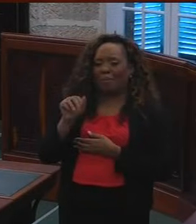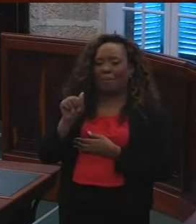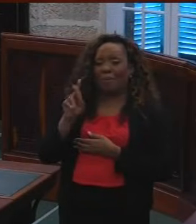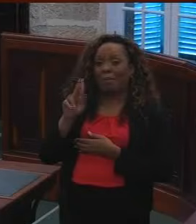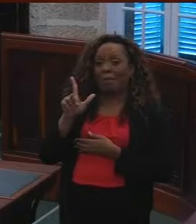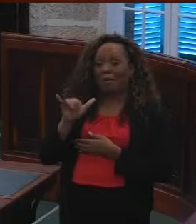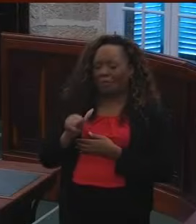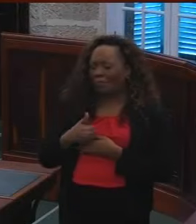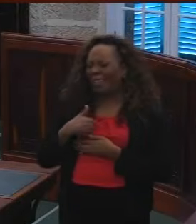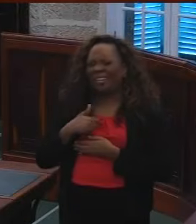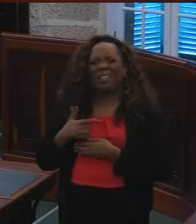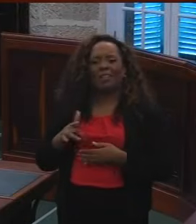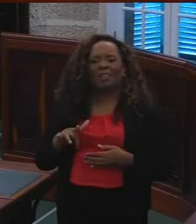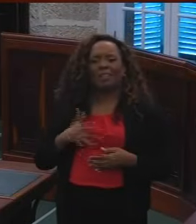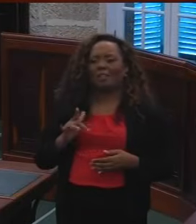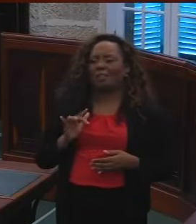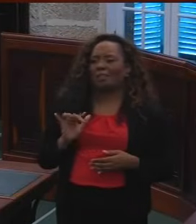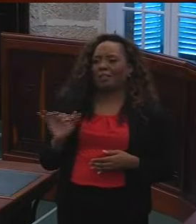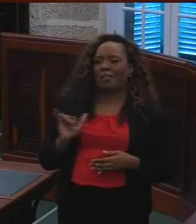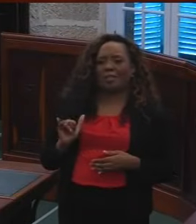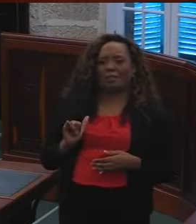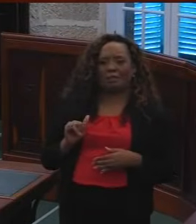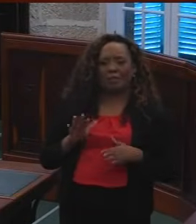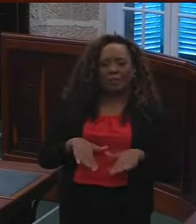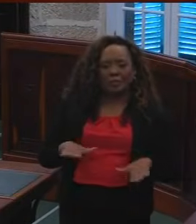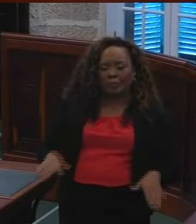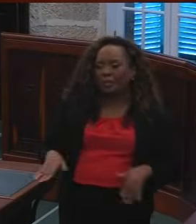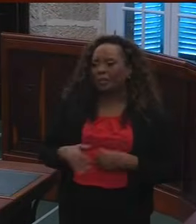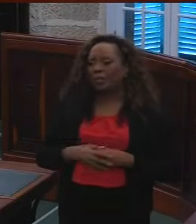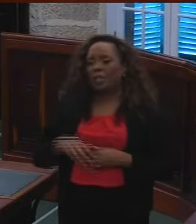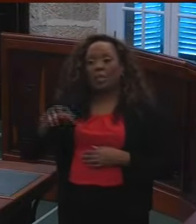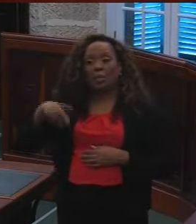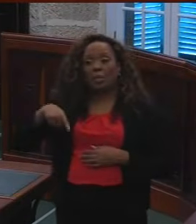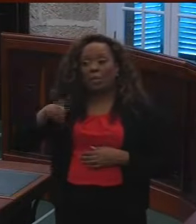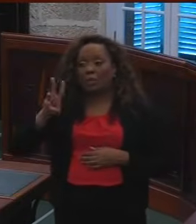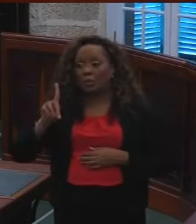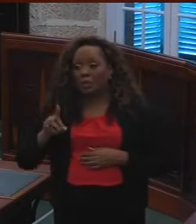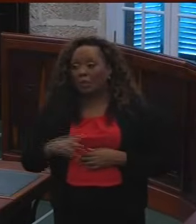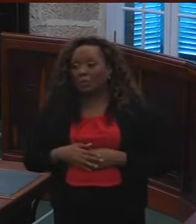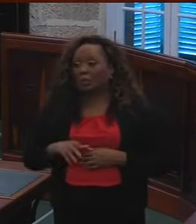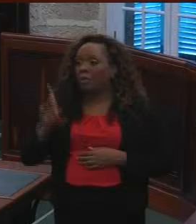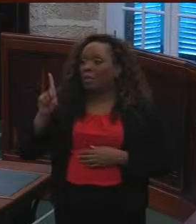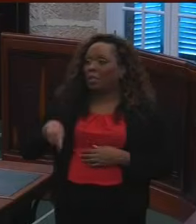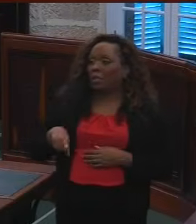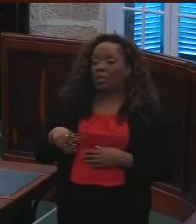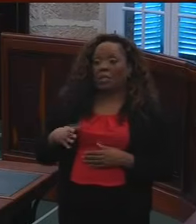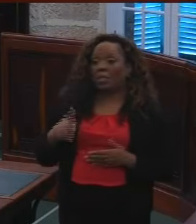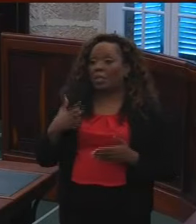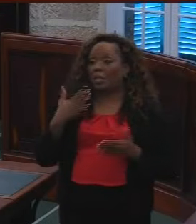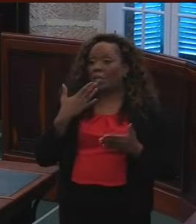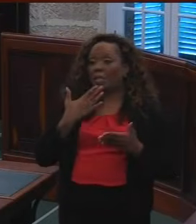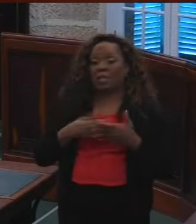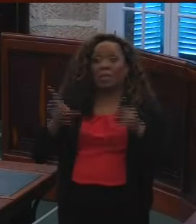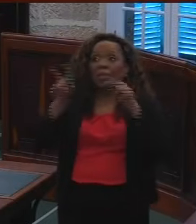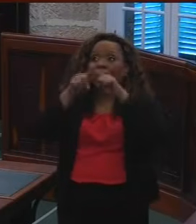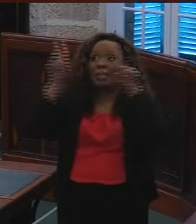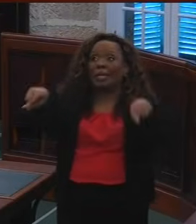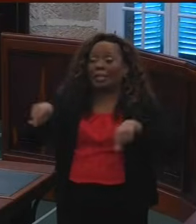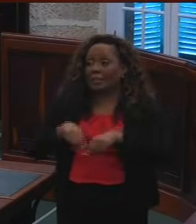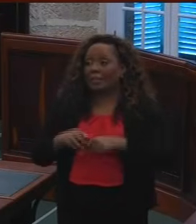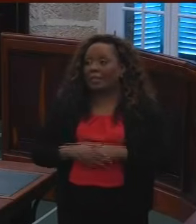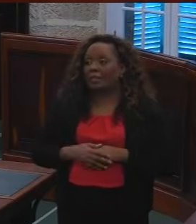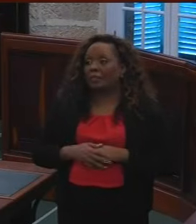for children. I feel so for persons with disabilities, sir. We need clearer signs. We need audio announcements, sir. We need